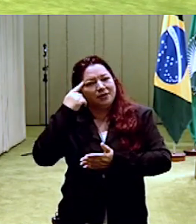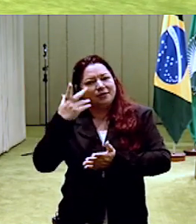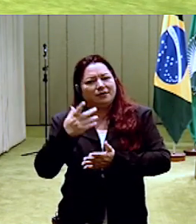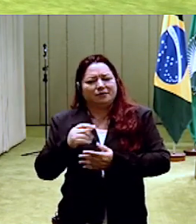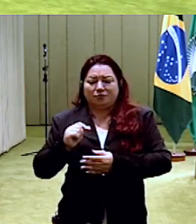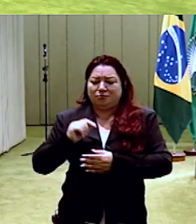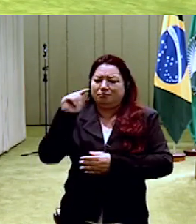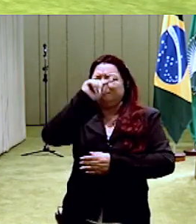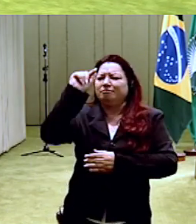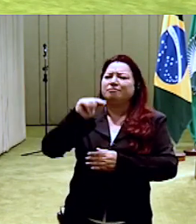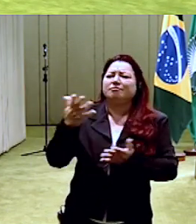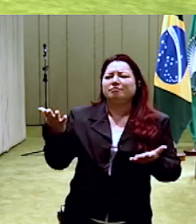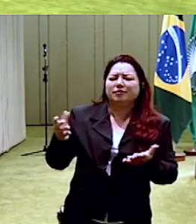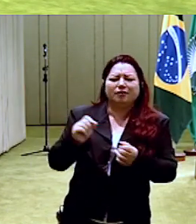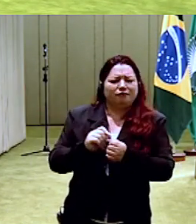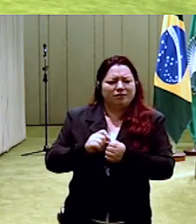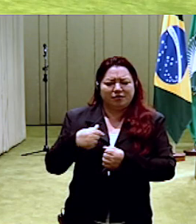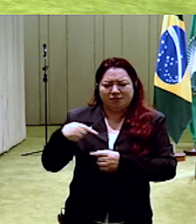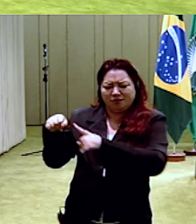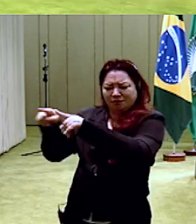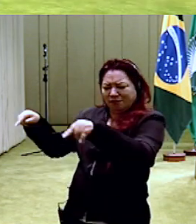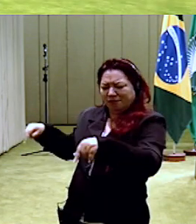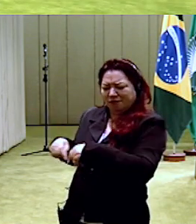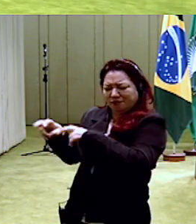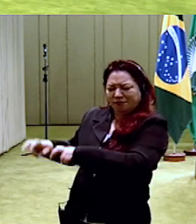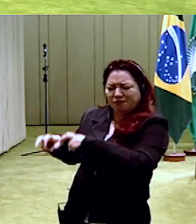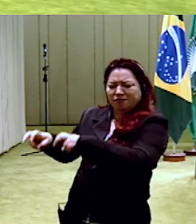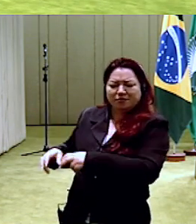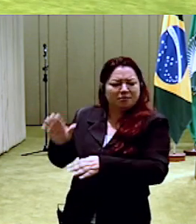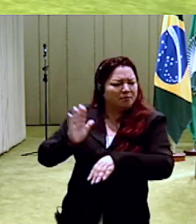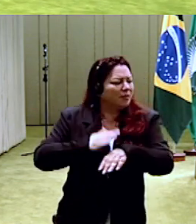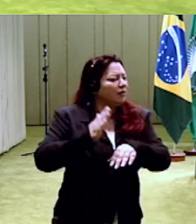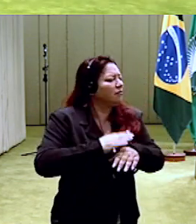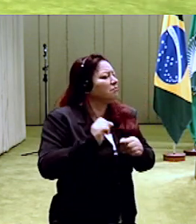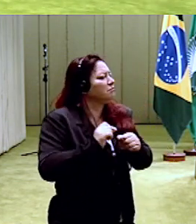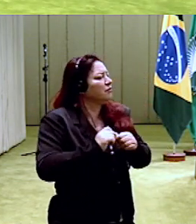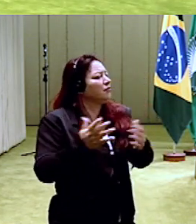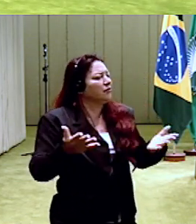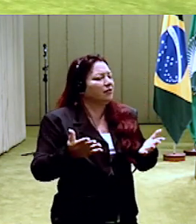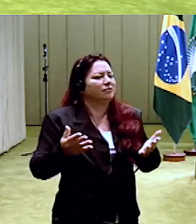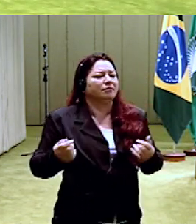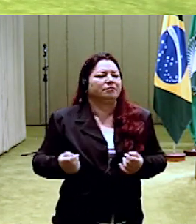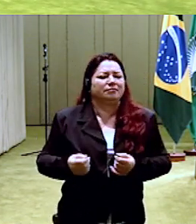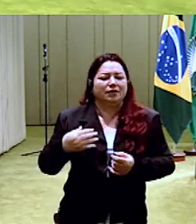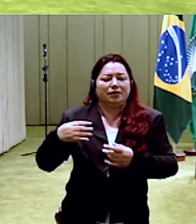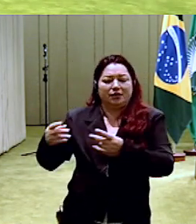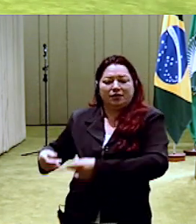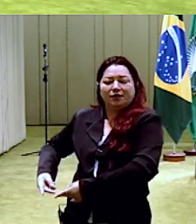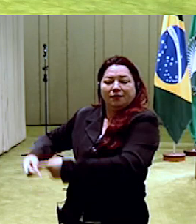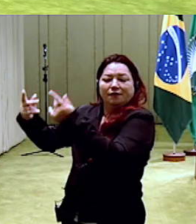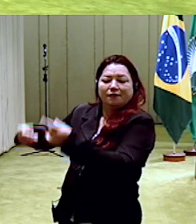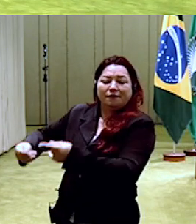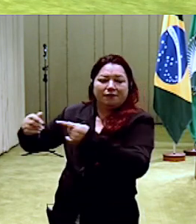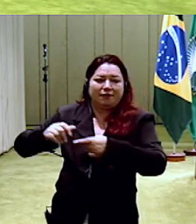should I do? I have a farm now. From the farm, what else can I do? So I started also exporting coffee, working